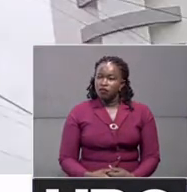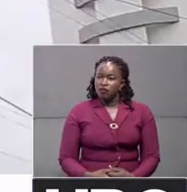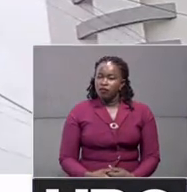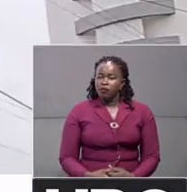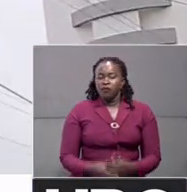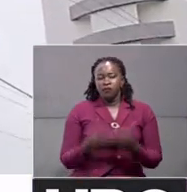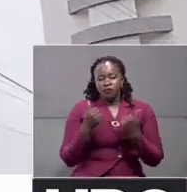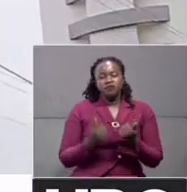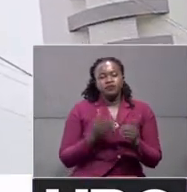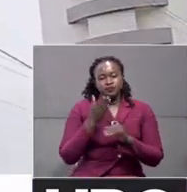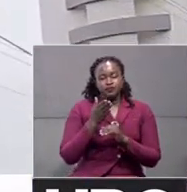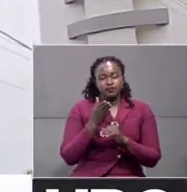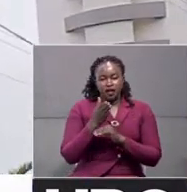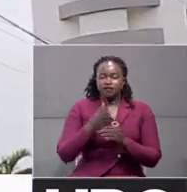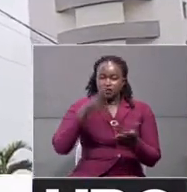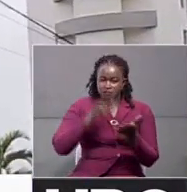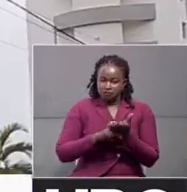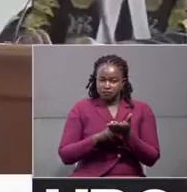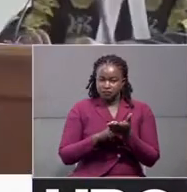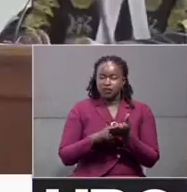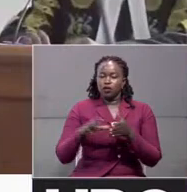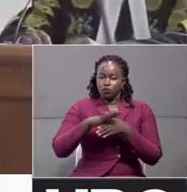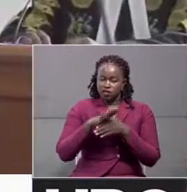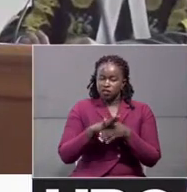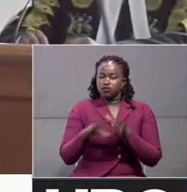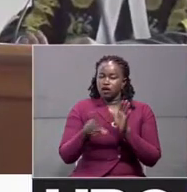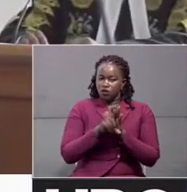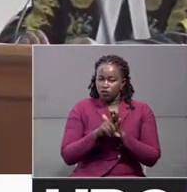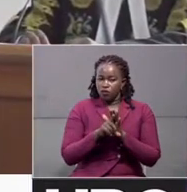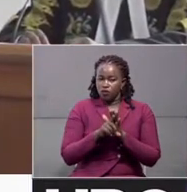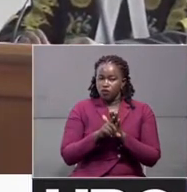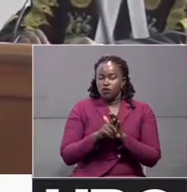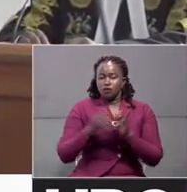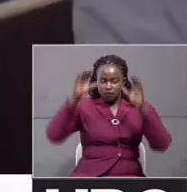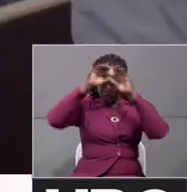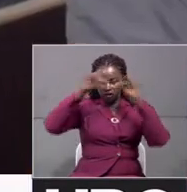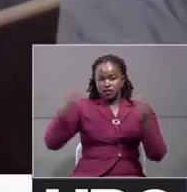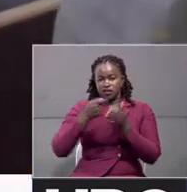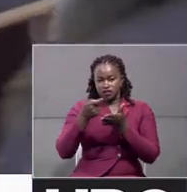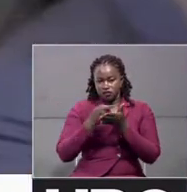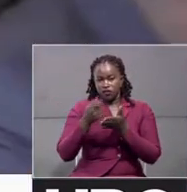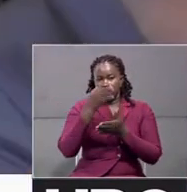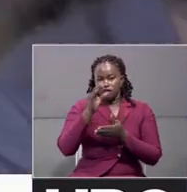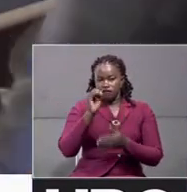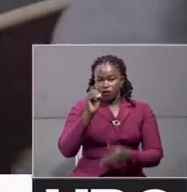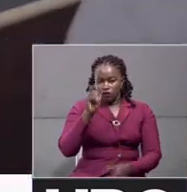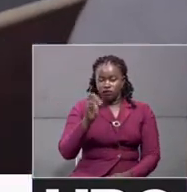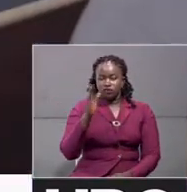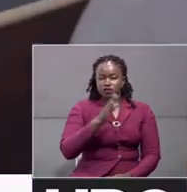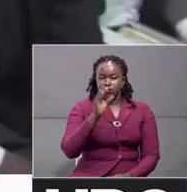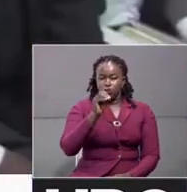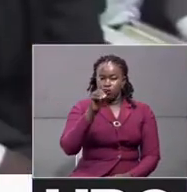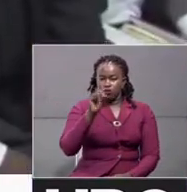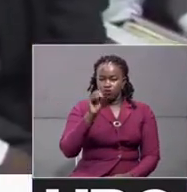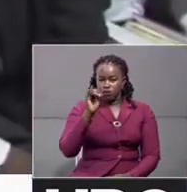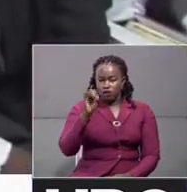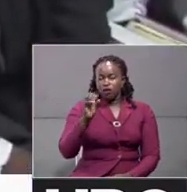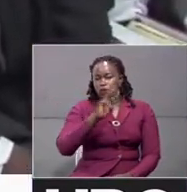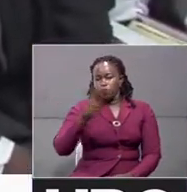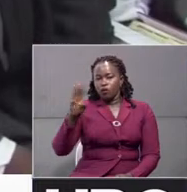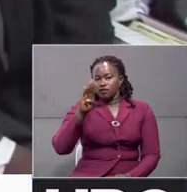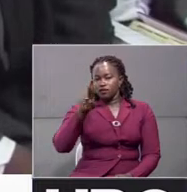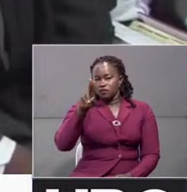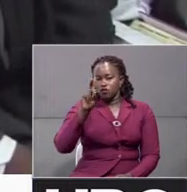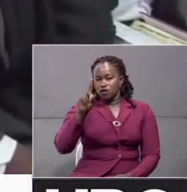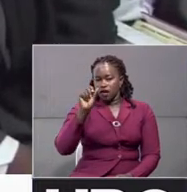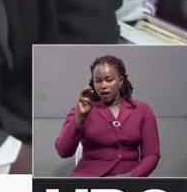Following the passing of the anti-homosexuality law by the President, Fox Odoi West Budama Member of Parliament Nicholas